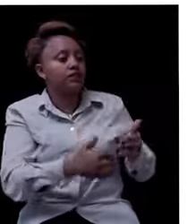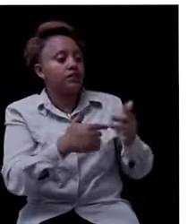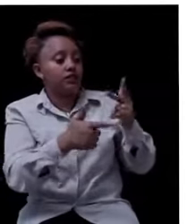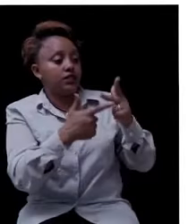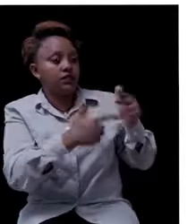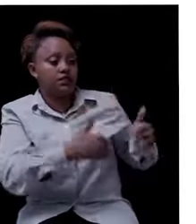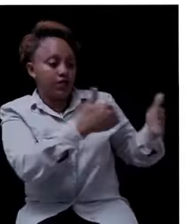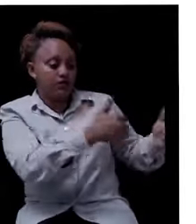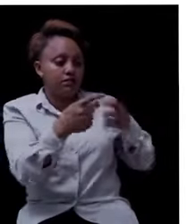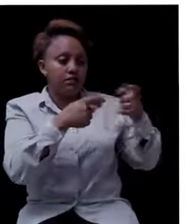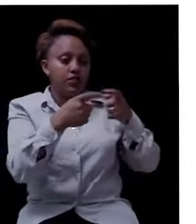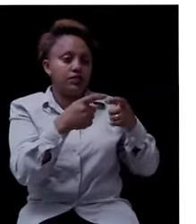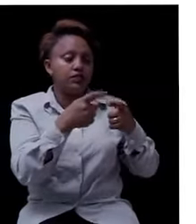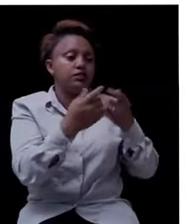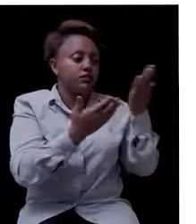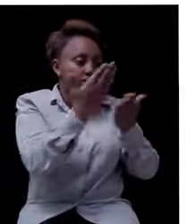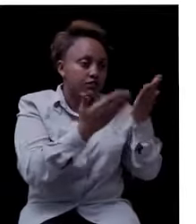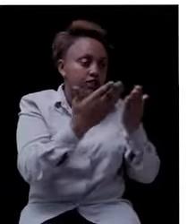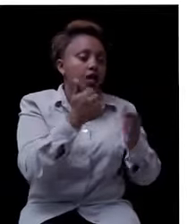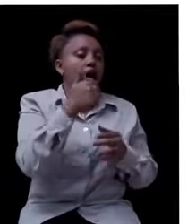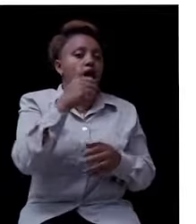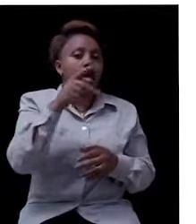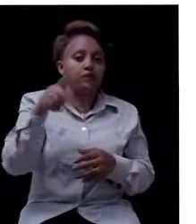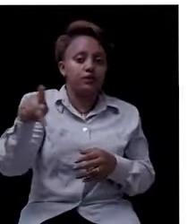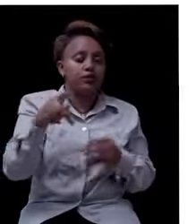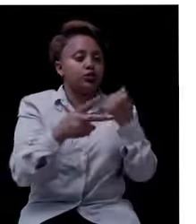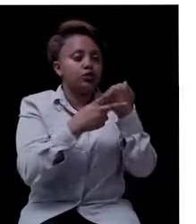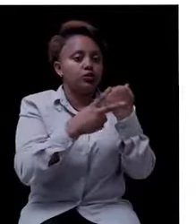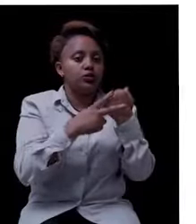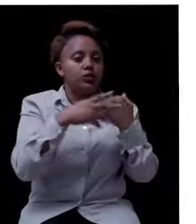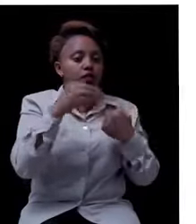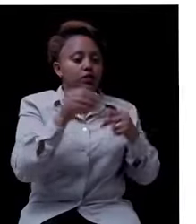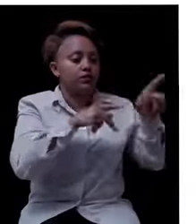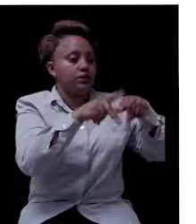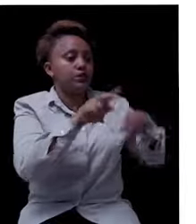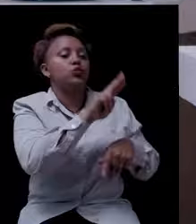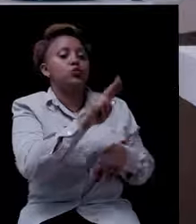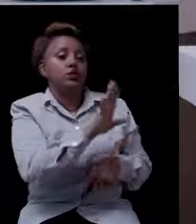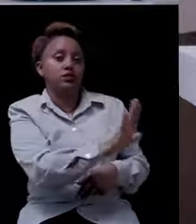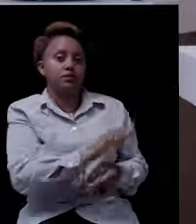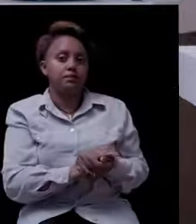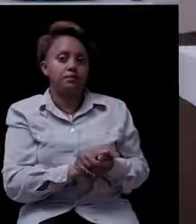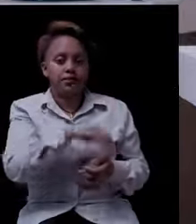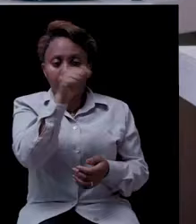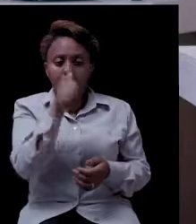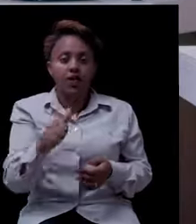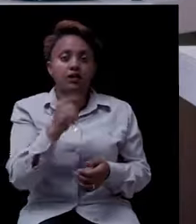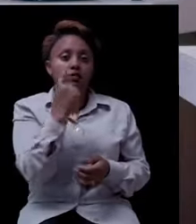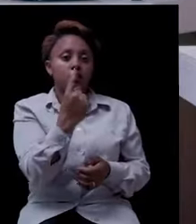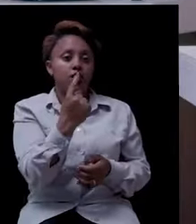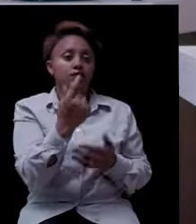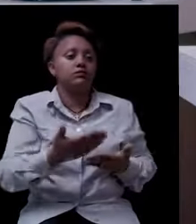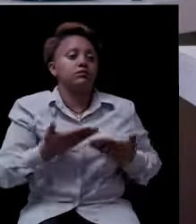servers, applications, and storage much like a public utility. Anyone can subscribe to the provider's